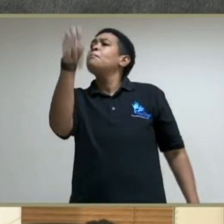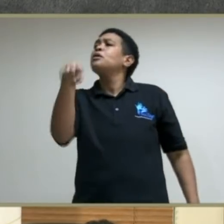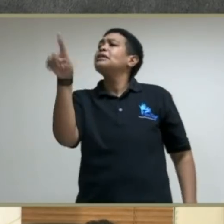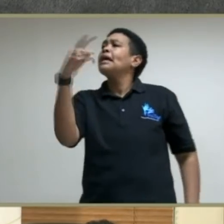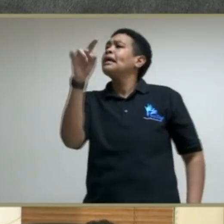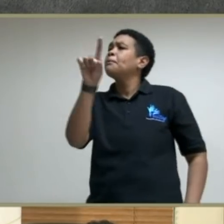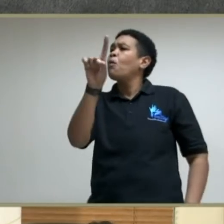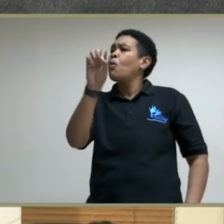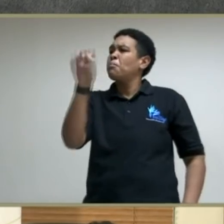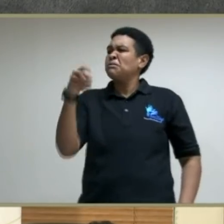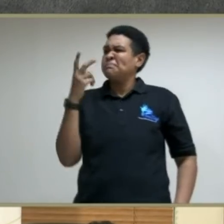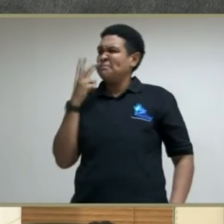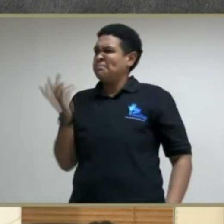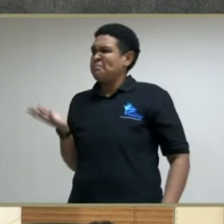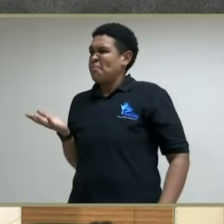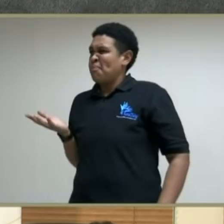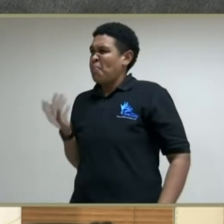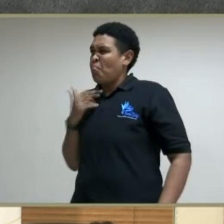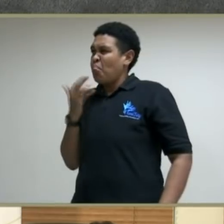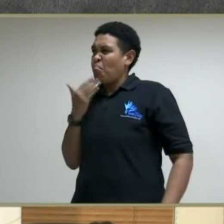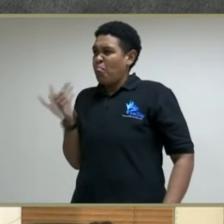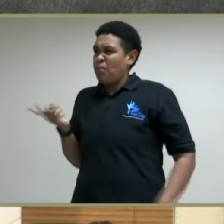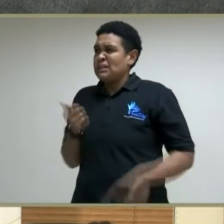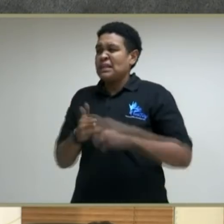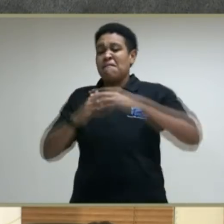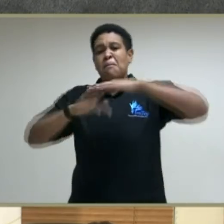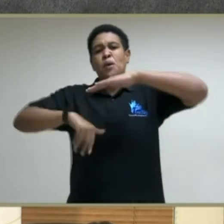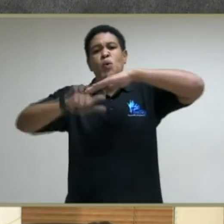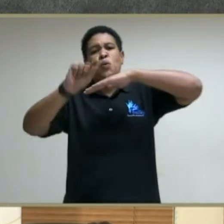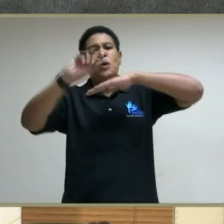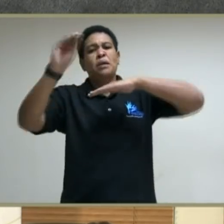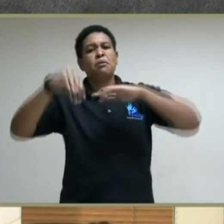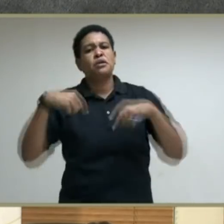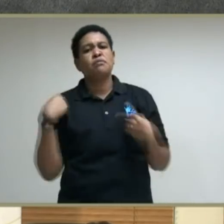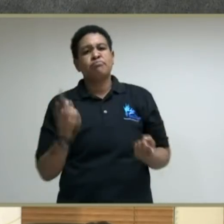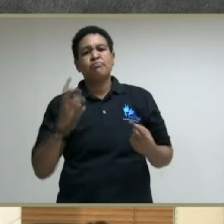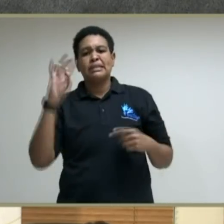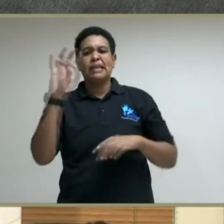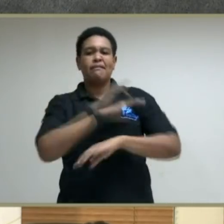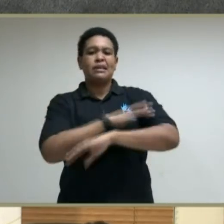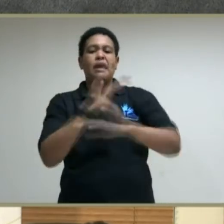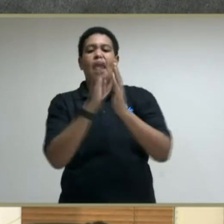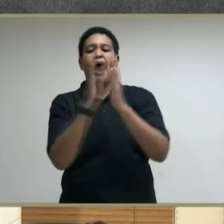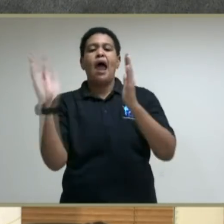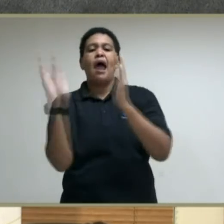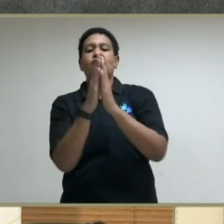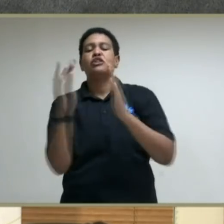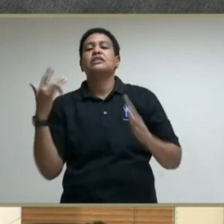18.1%. We have been below 20%. At 7-day average is